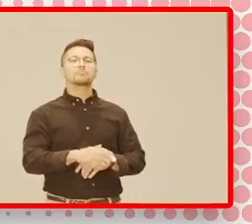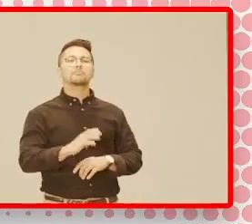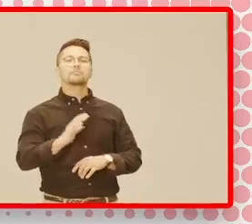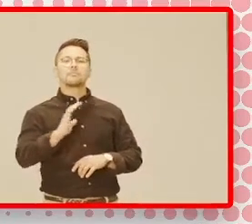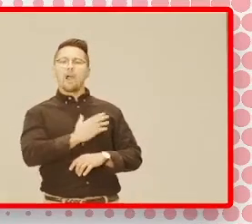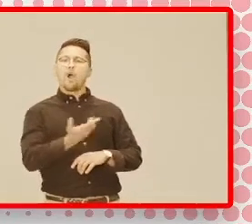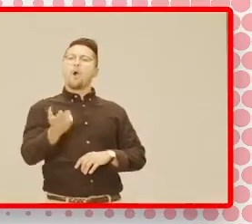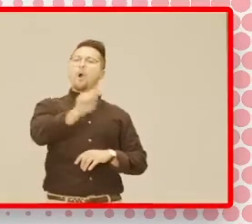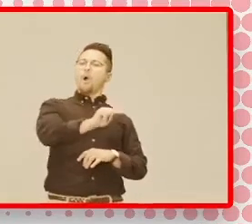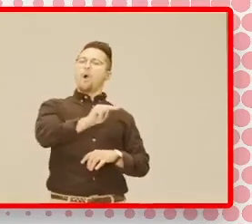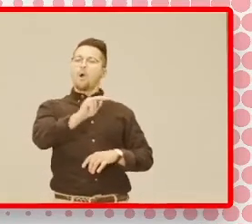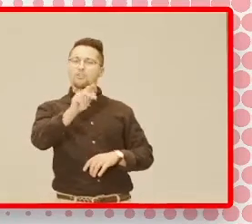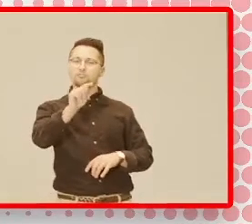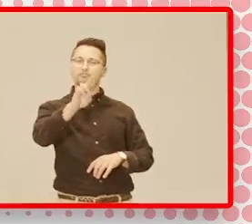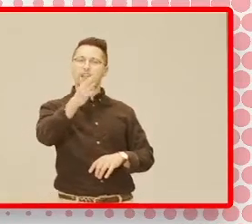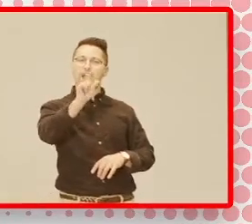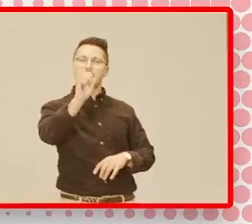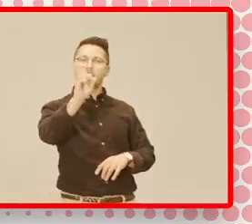9.